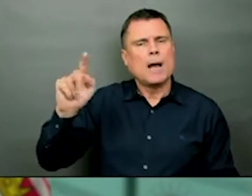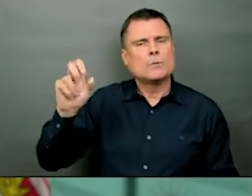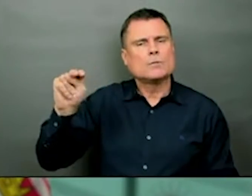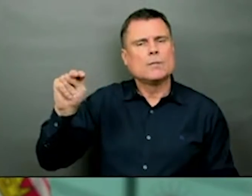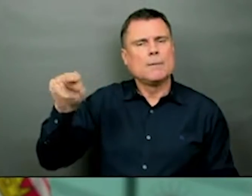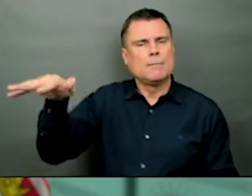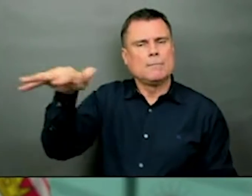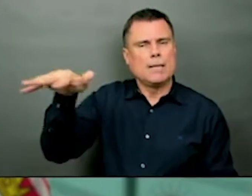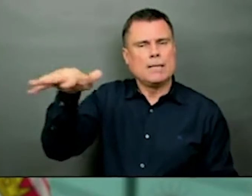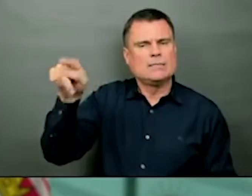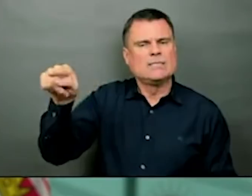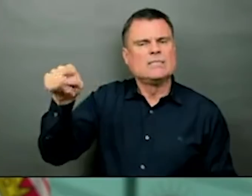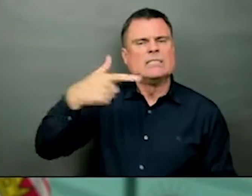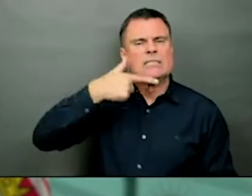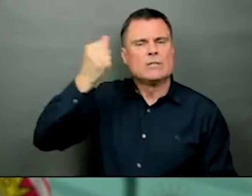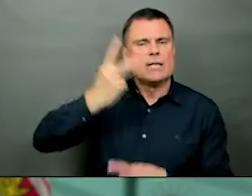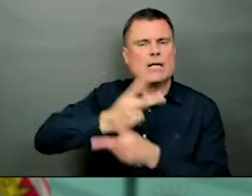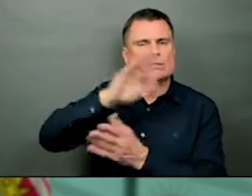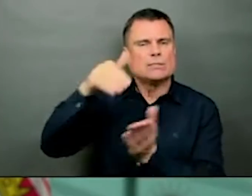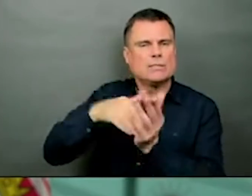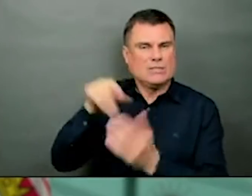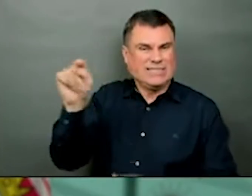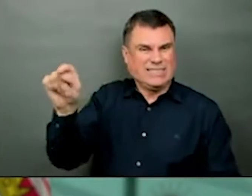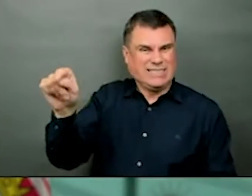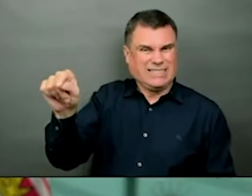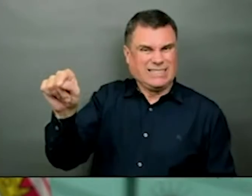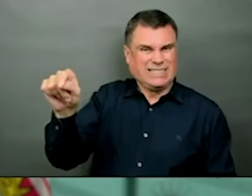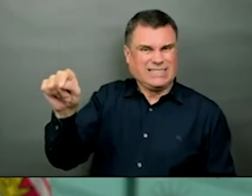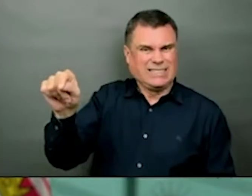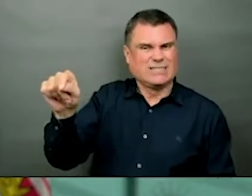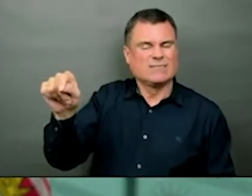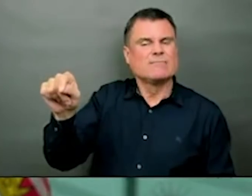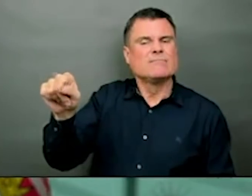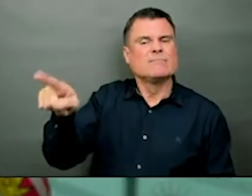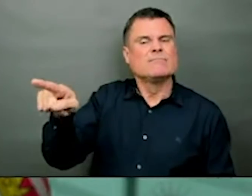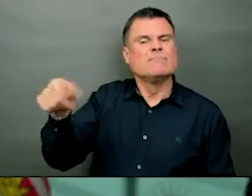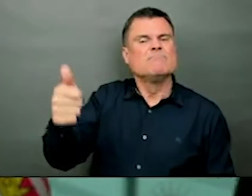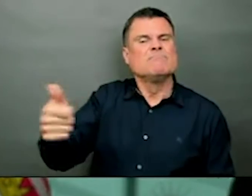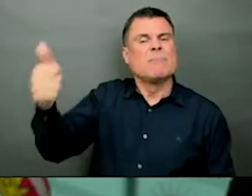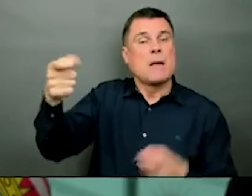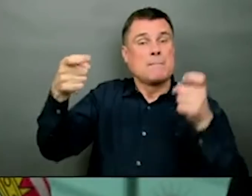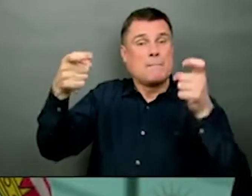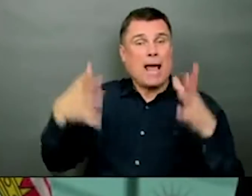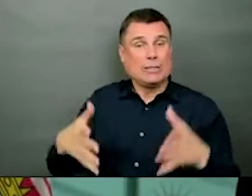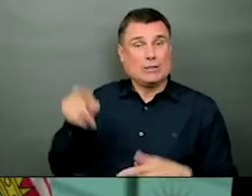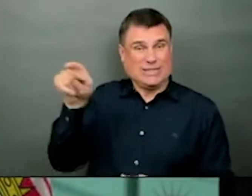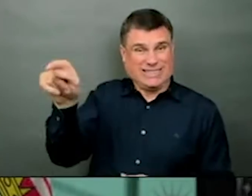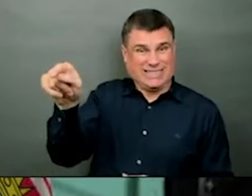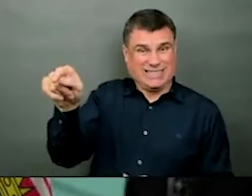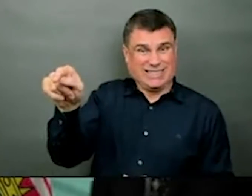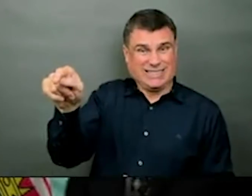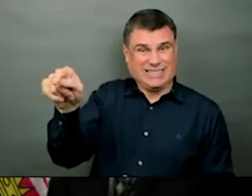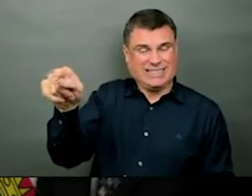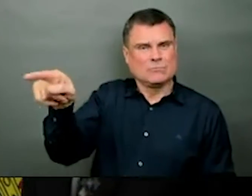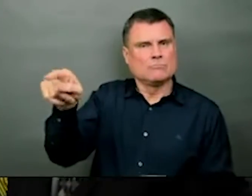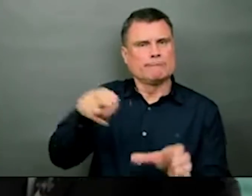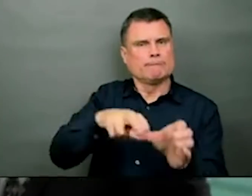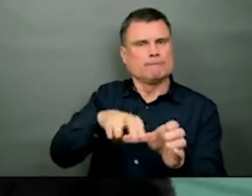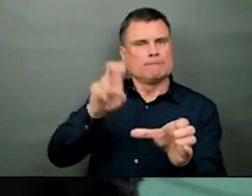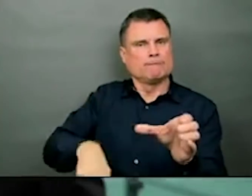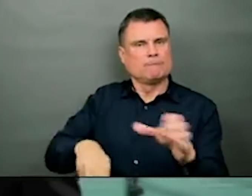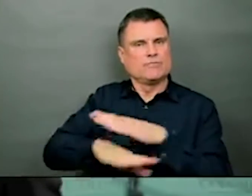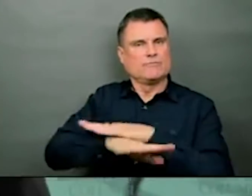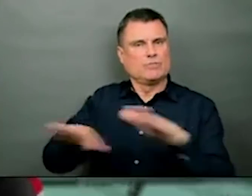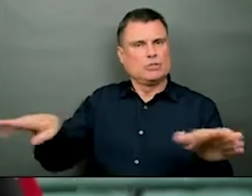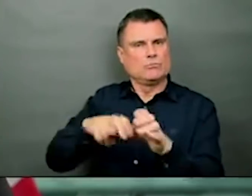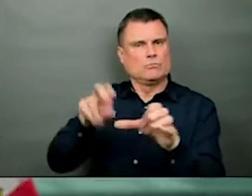now resigned. Minister Dix, is this an admission of wrongdoing? And what do you say to families who say changing one person isn't enough